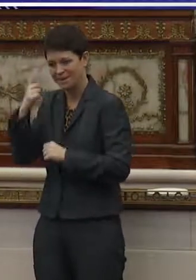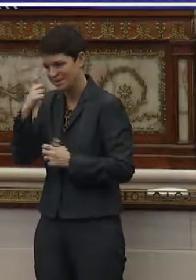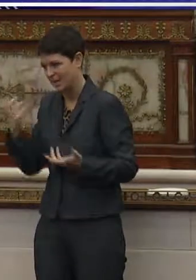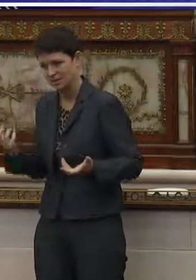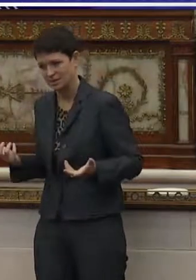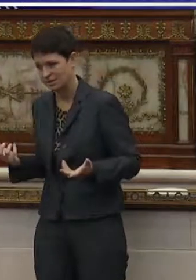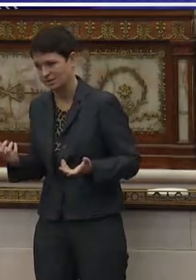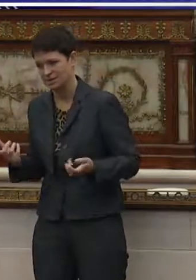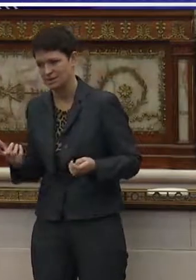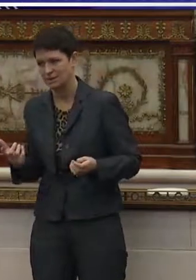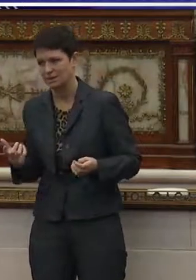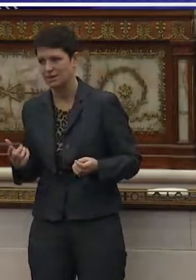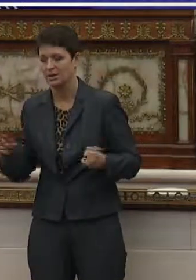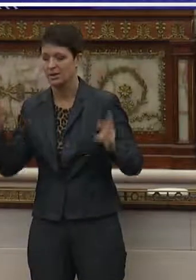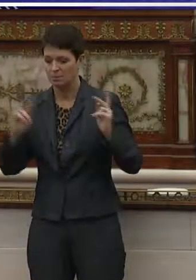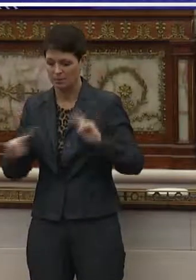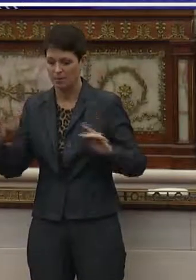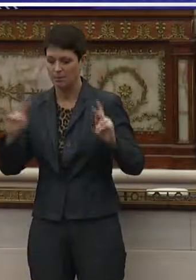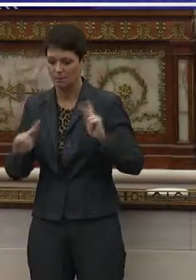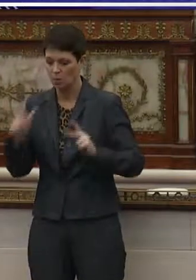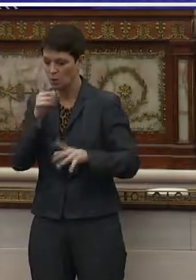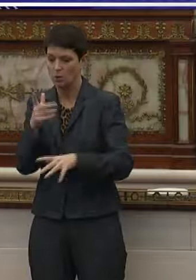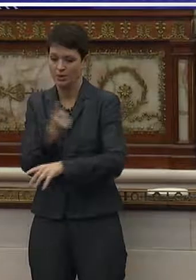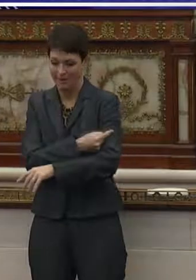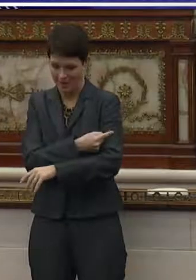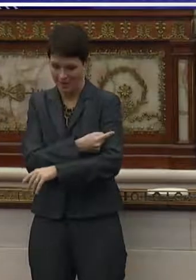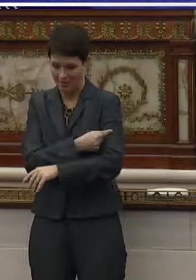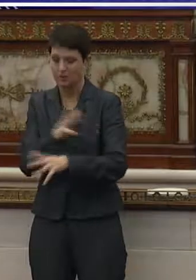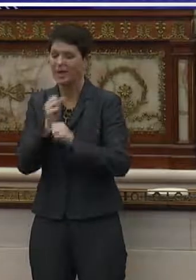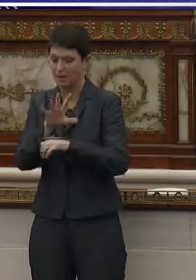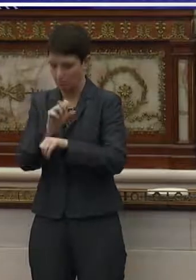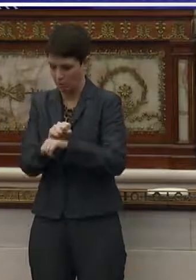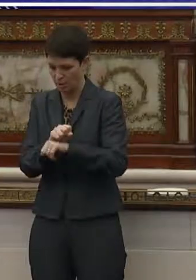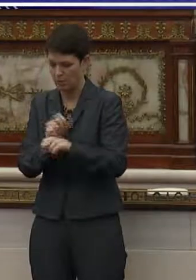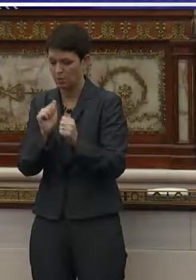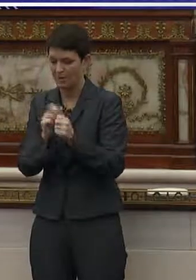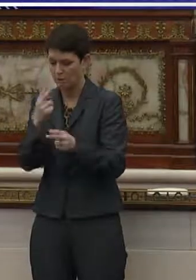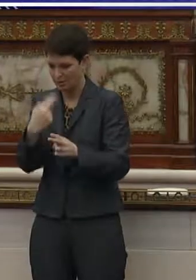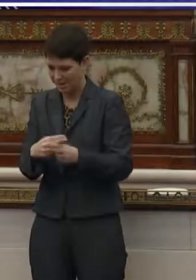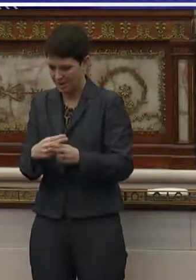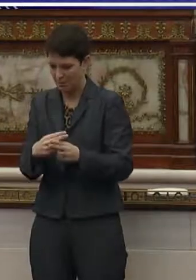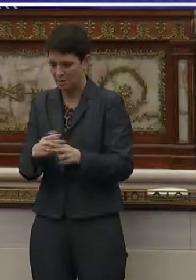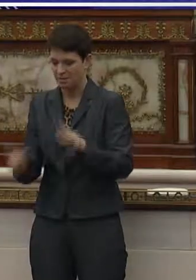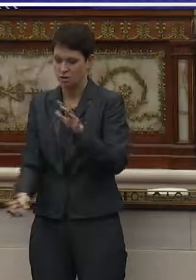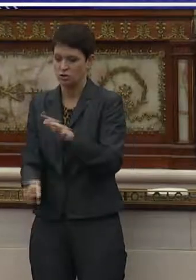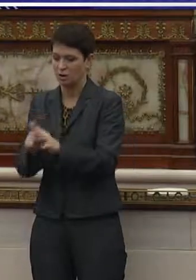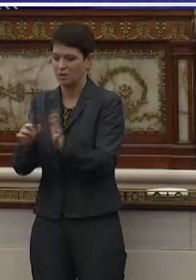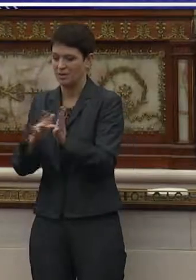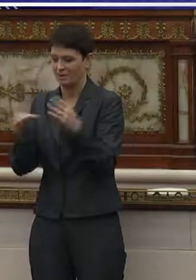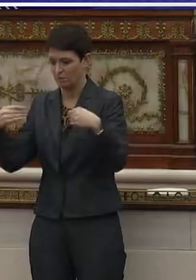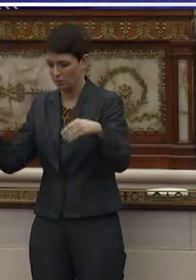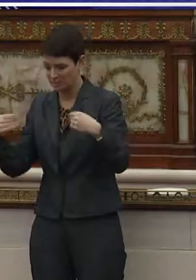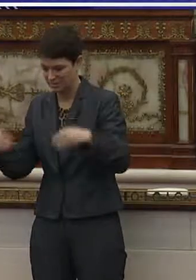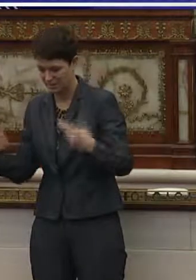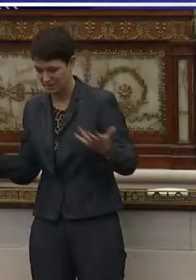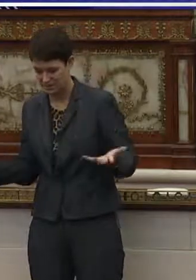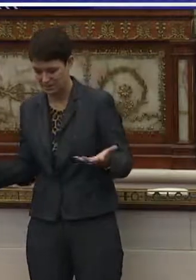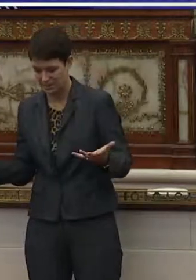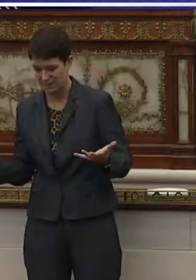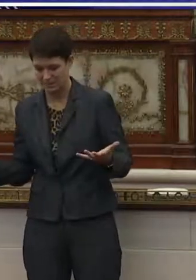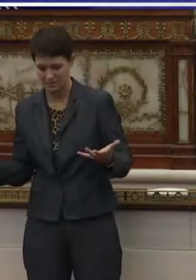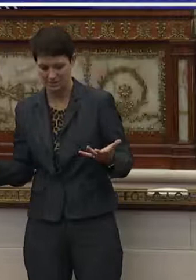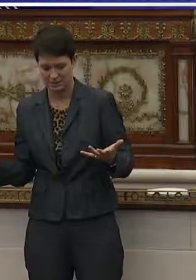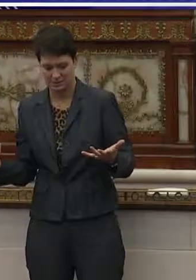in that folks that get an appointment with their name and they go to the pharmacy,